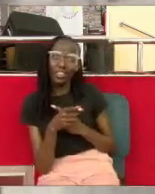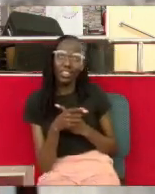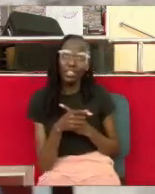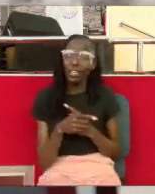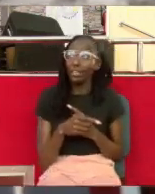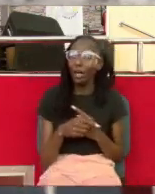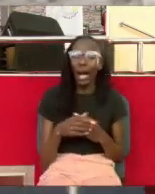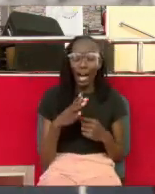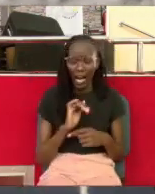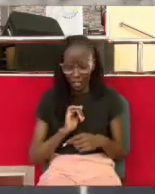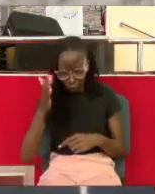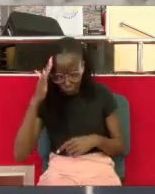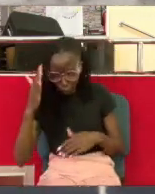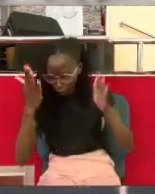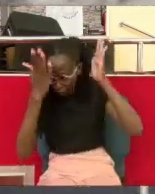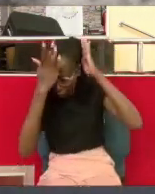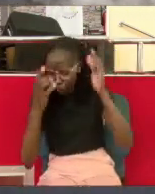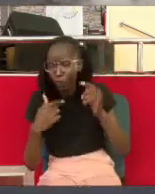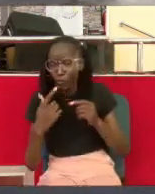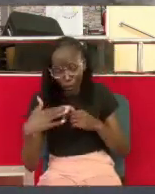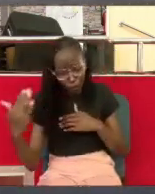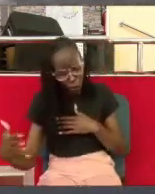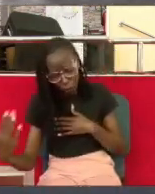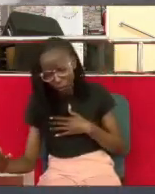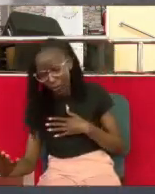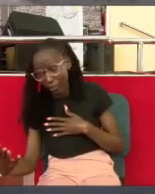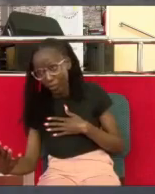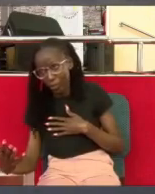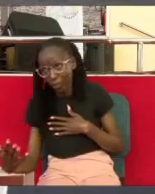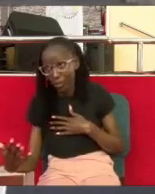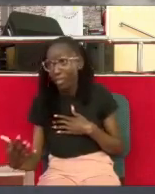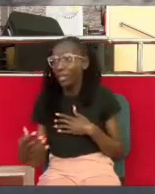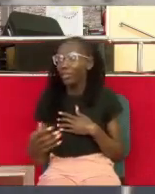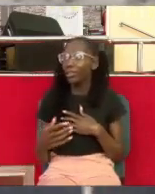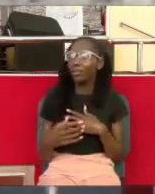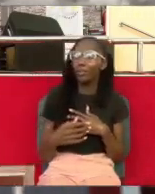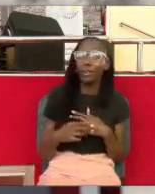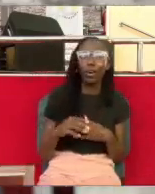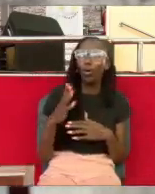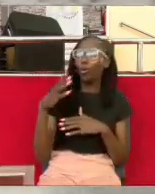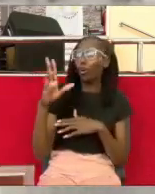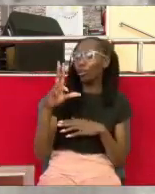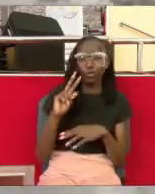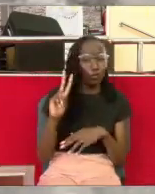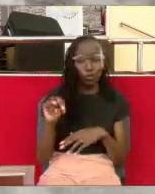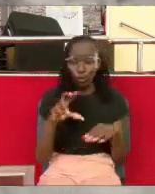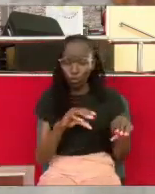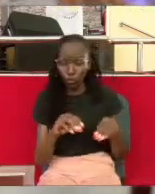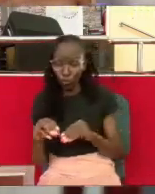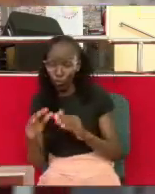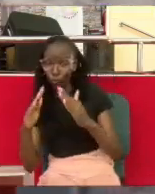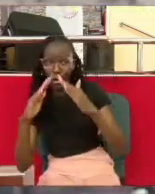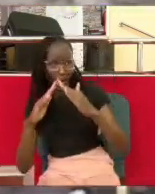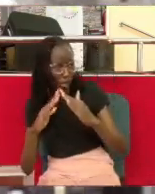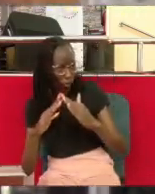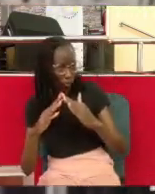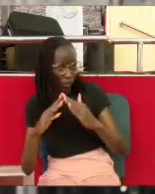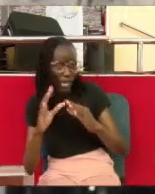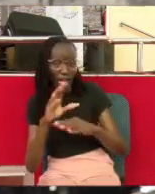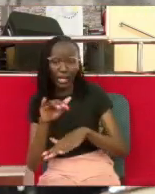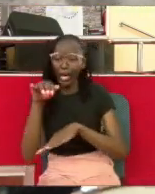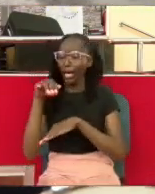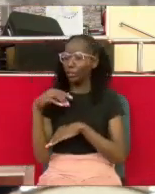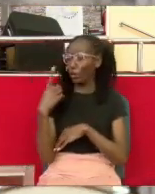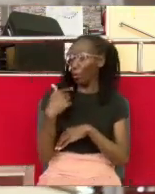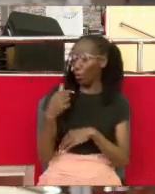many times, that the Lord does not go through his house to ask him who he should bless.